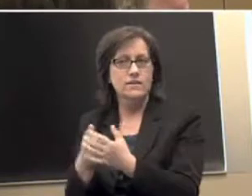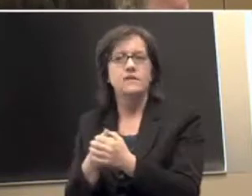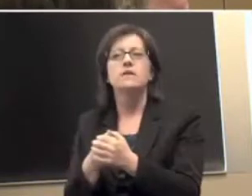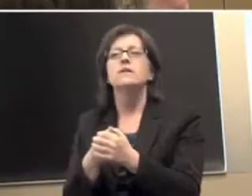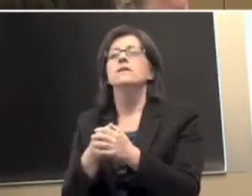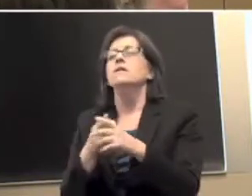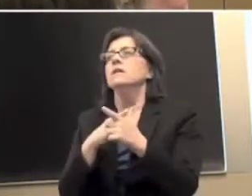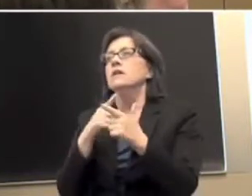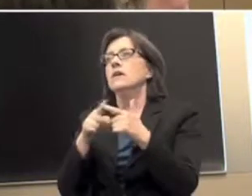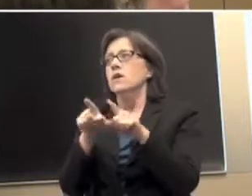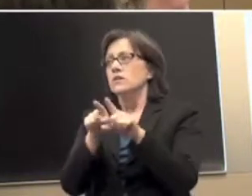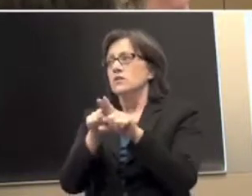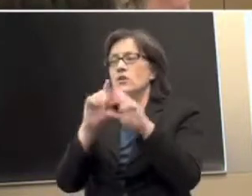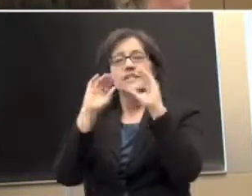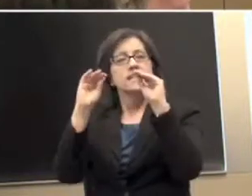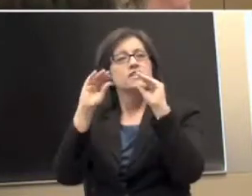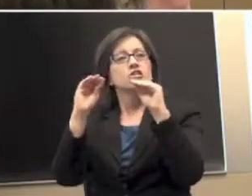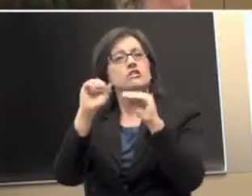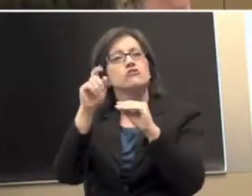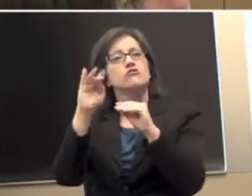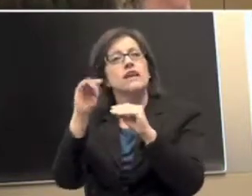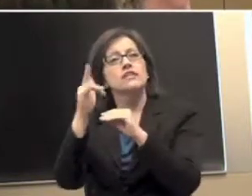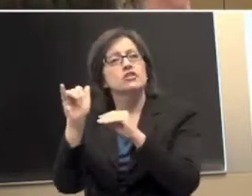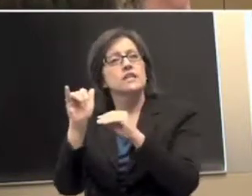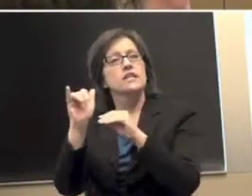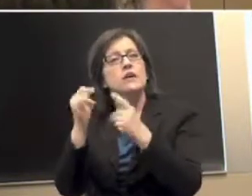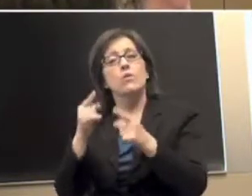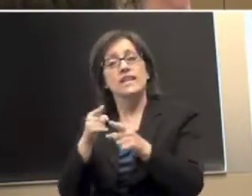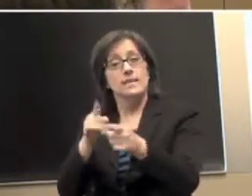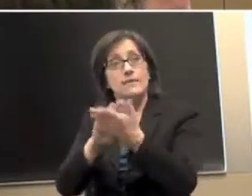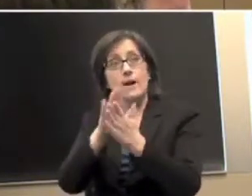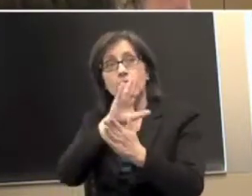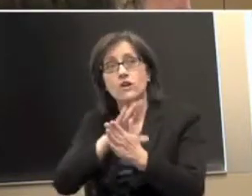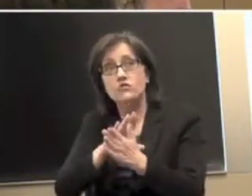And then also teaching strategies on what they would do when he was frustrated.